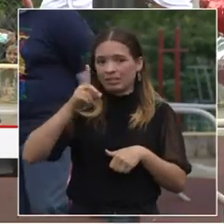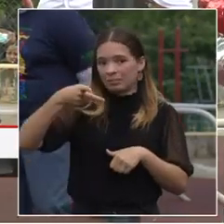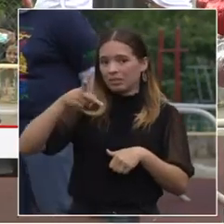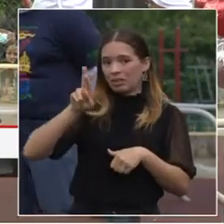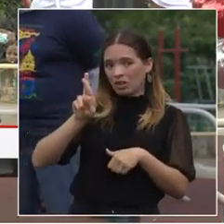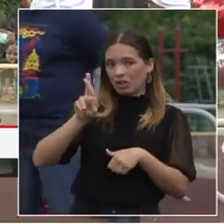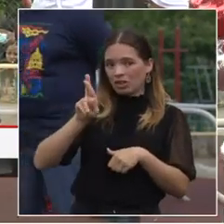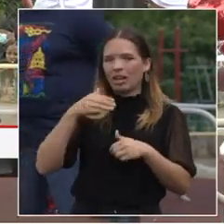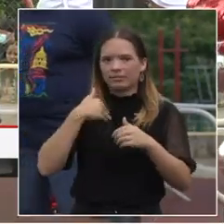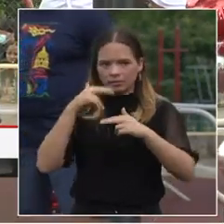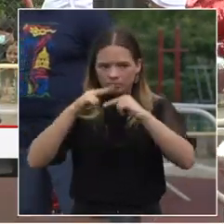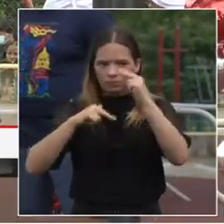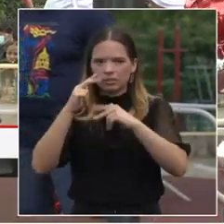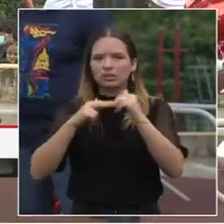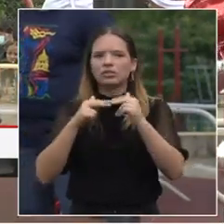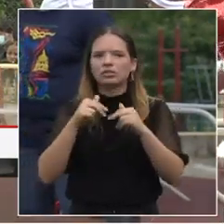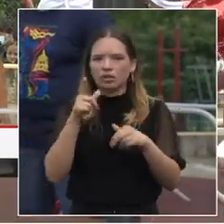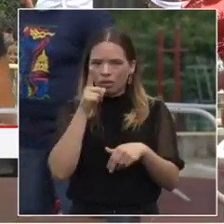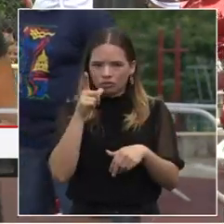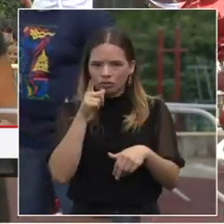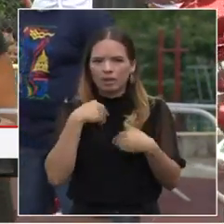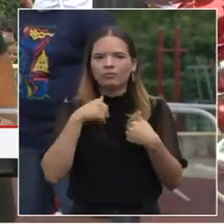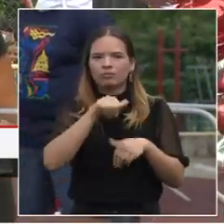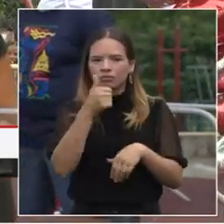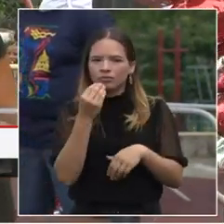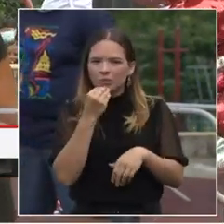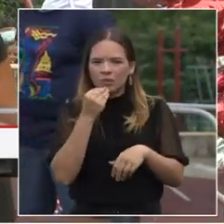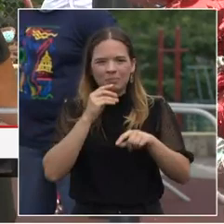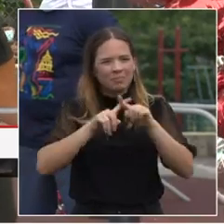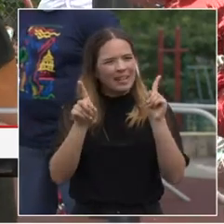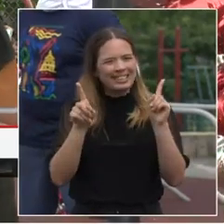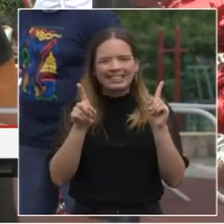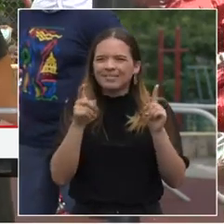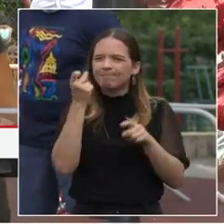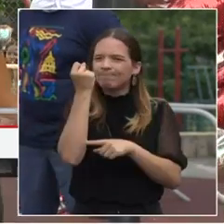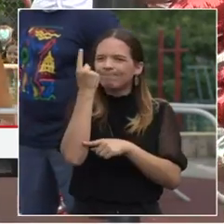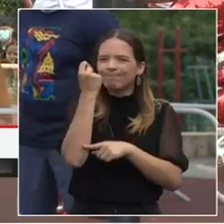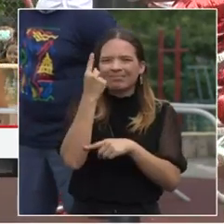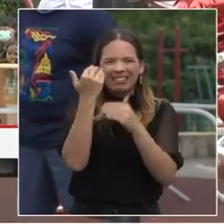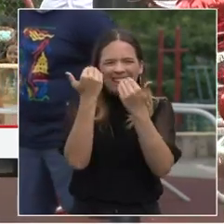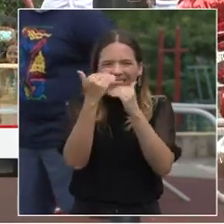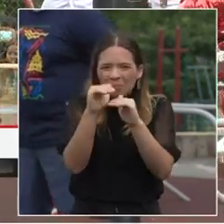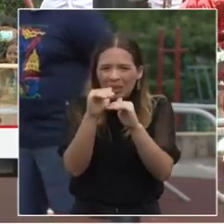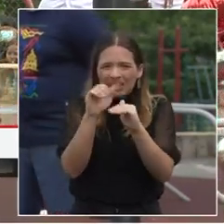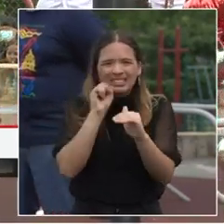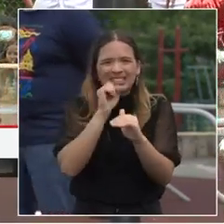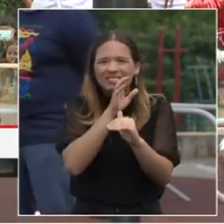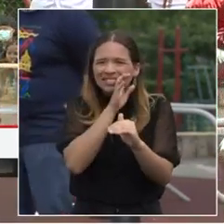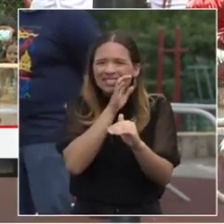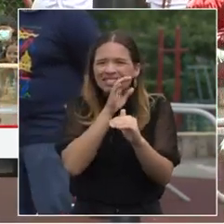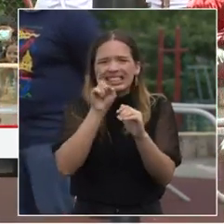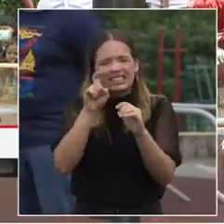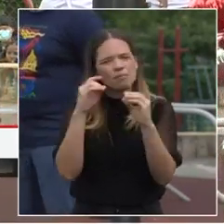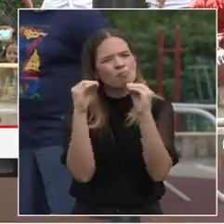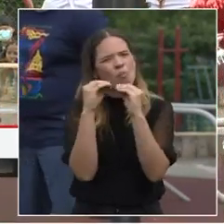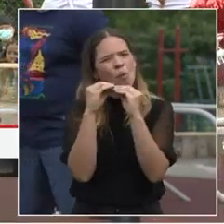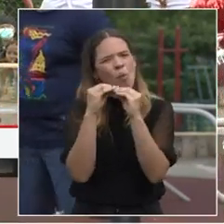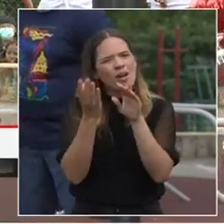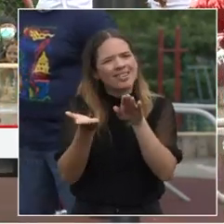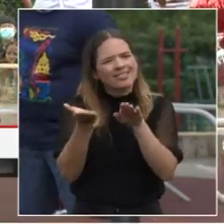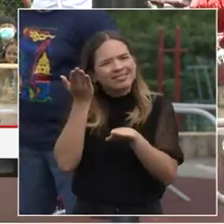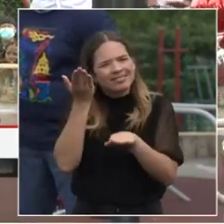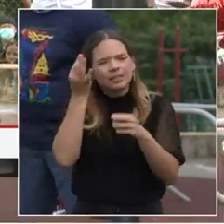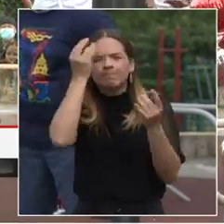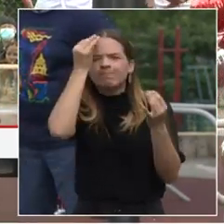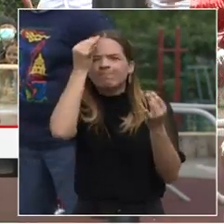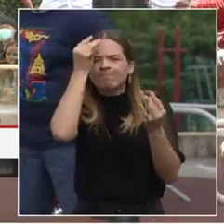provide lunch and other meals, but that is not all seniors want to do. So we have to always be thinking of ways